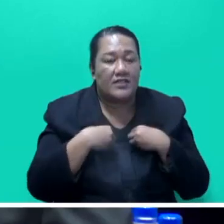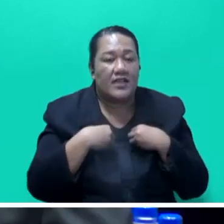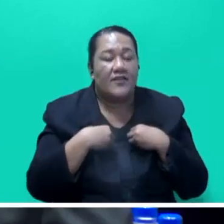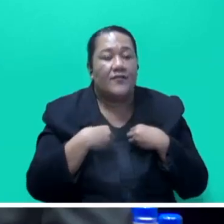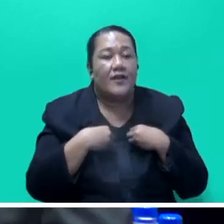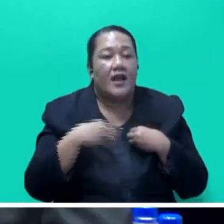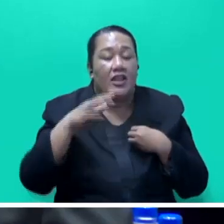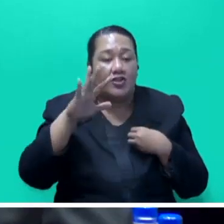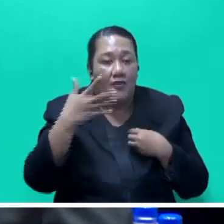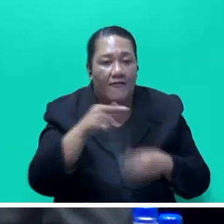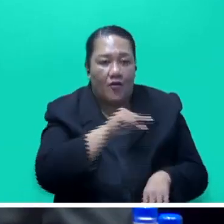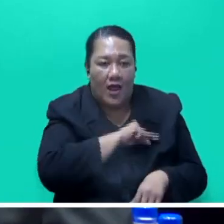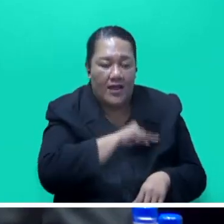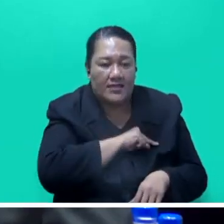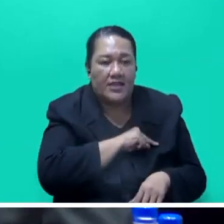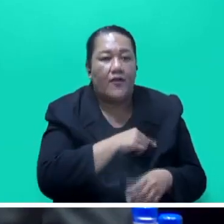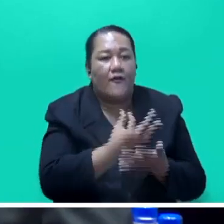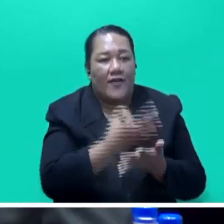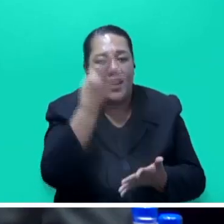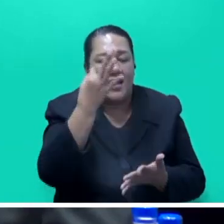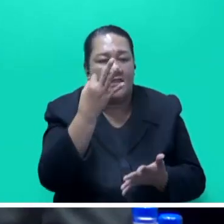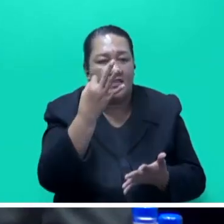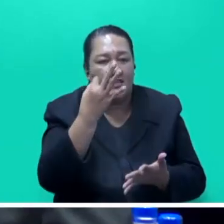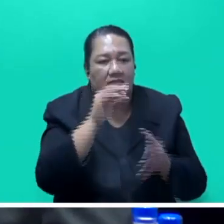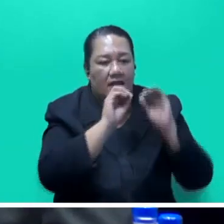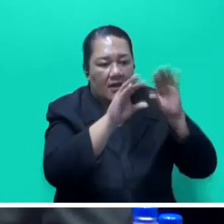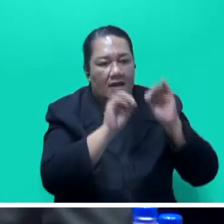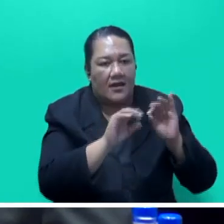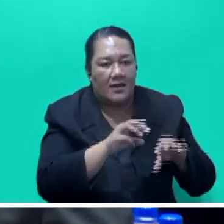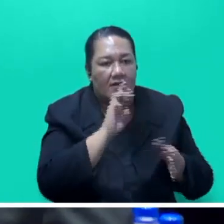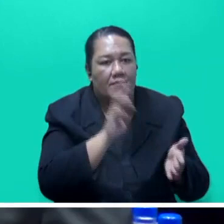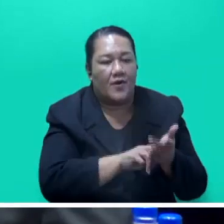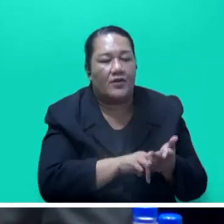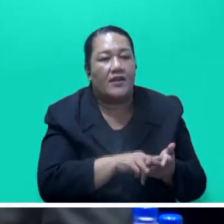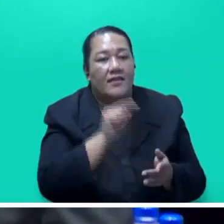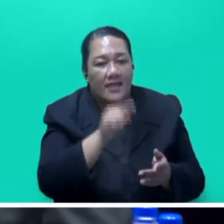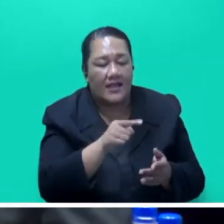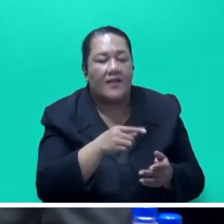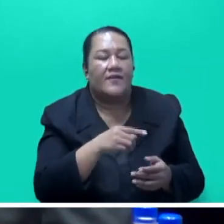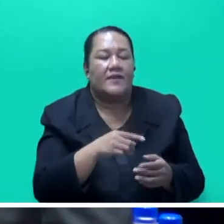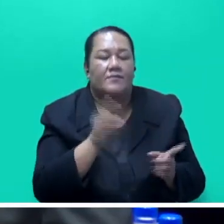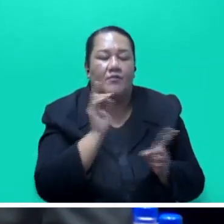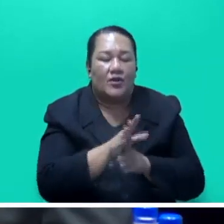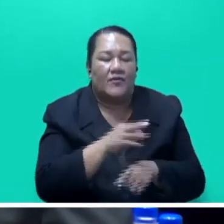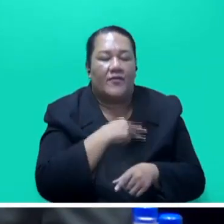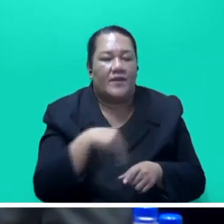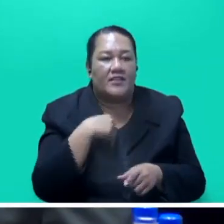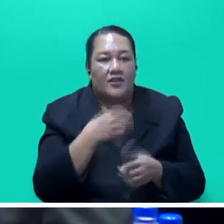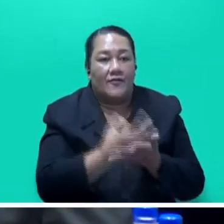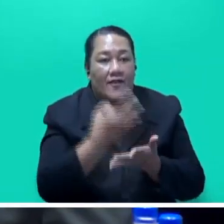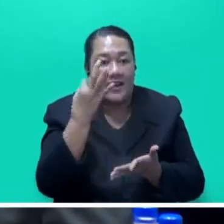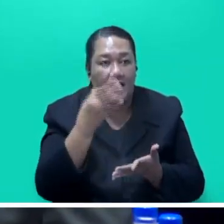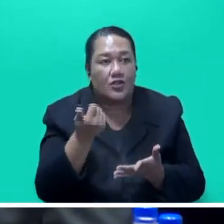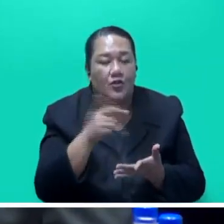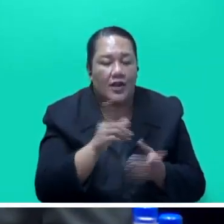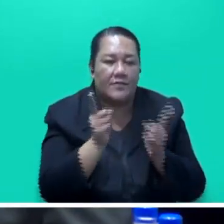timely basis, as this area needs improvement. Ministry of Finance, we already had a good meeting with the